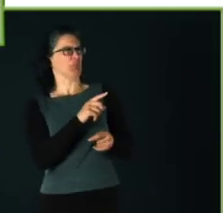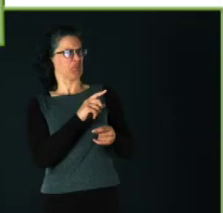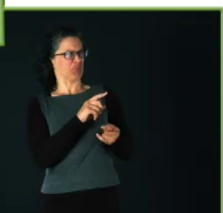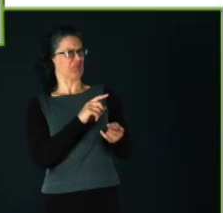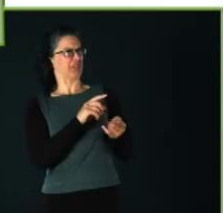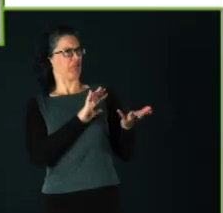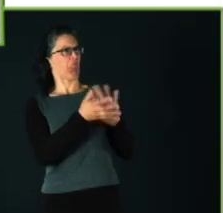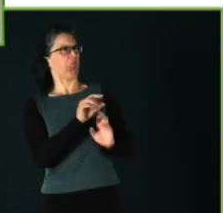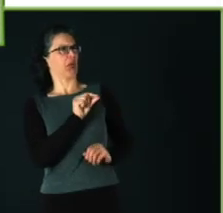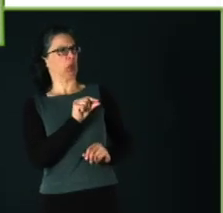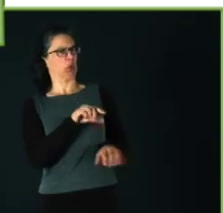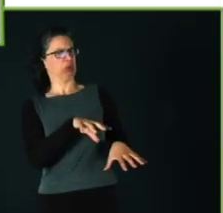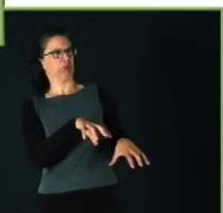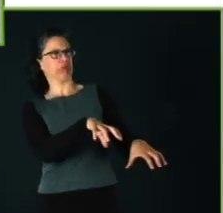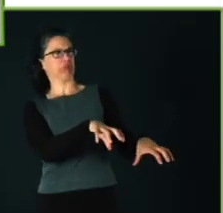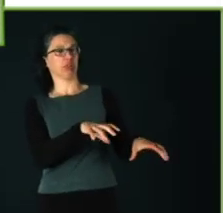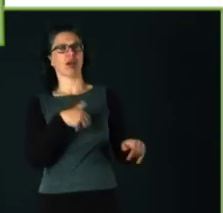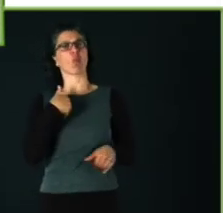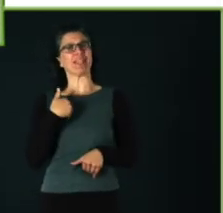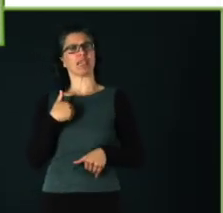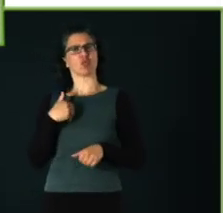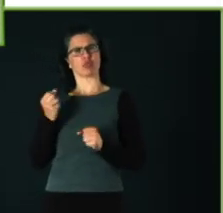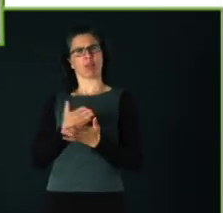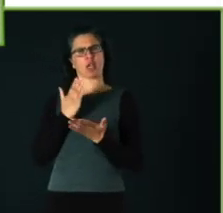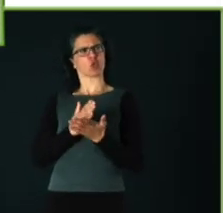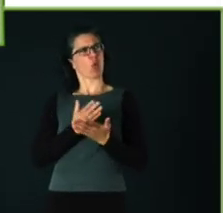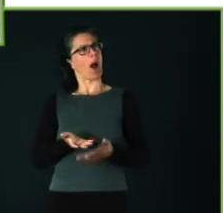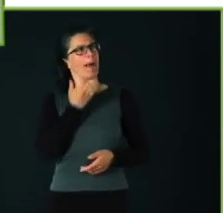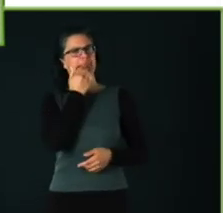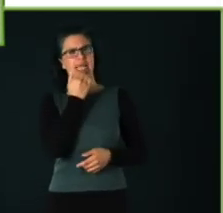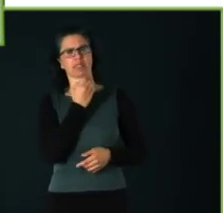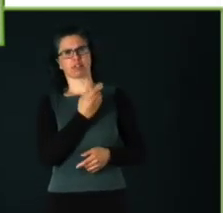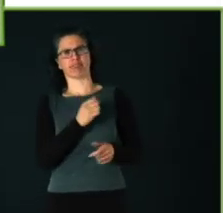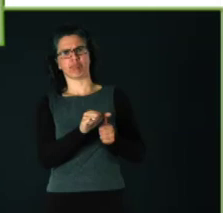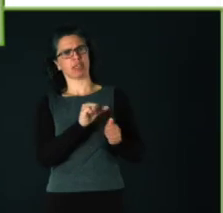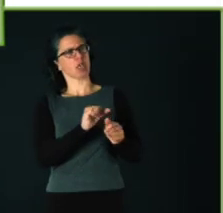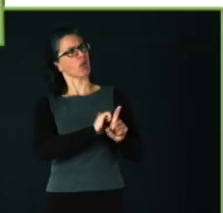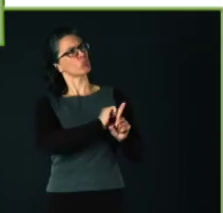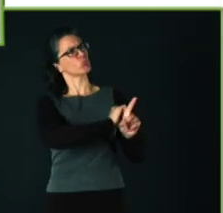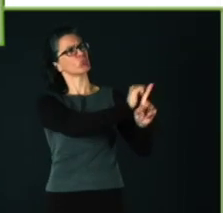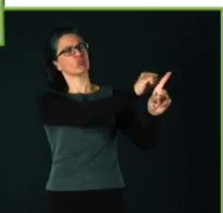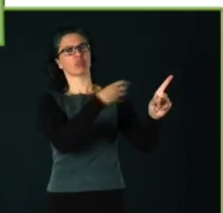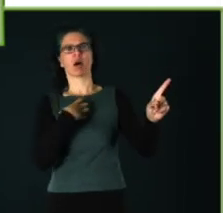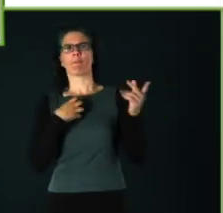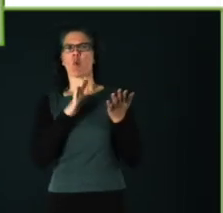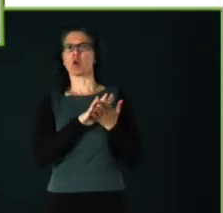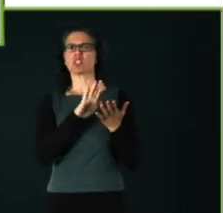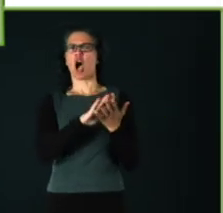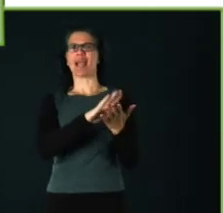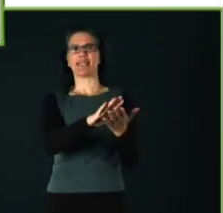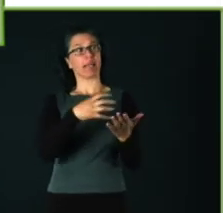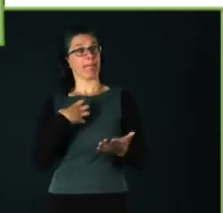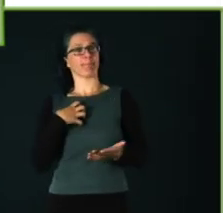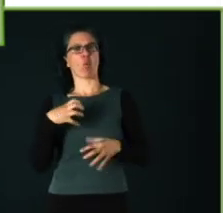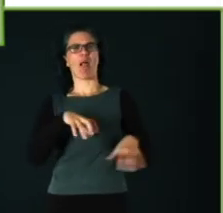think we've got to pay a bit more attention to it and try and update it a bit and try and get it more tidy so we can get more activity